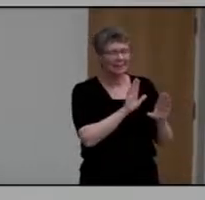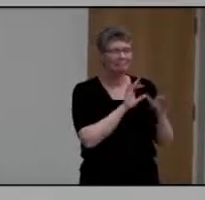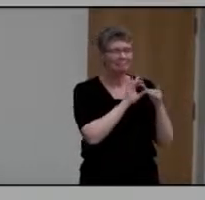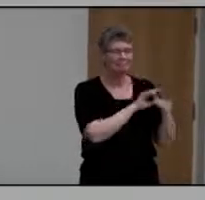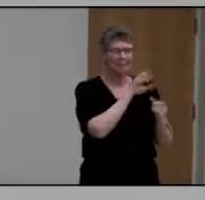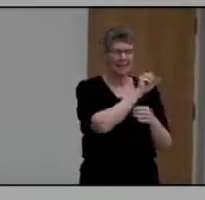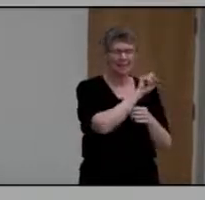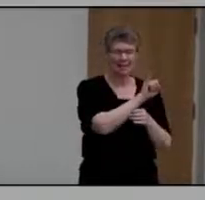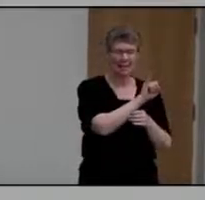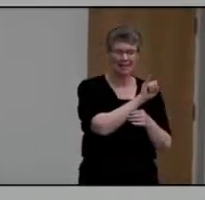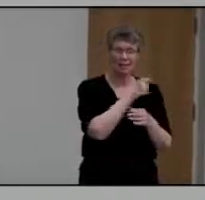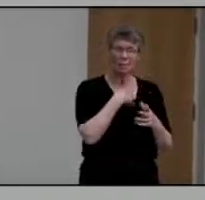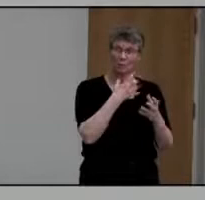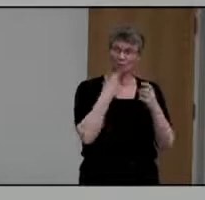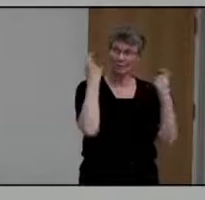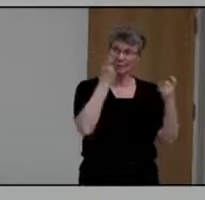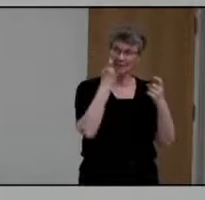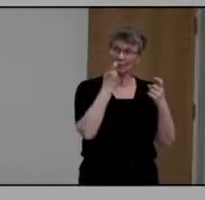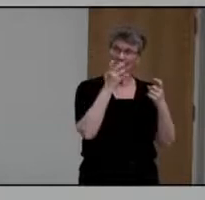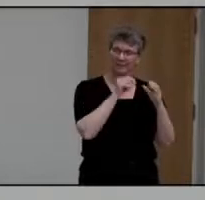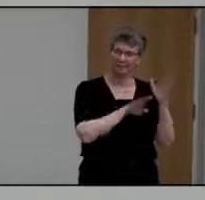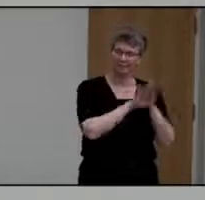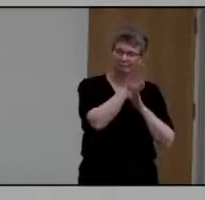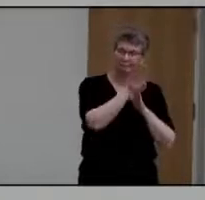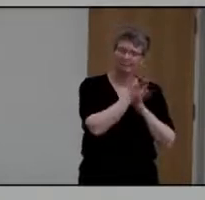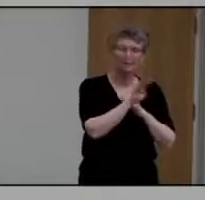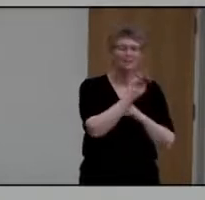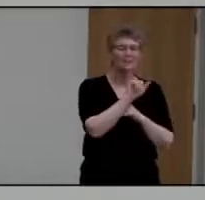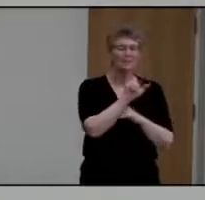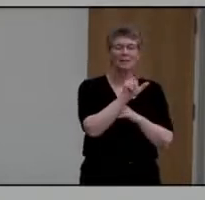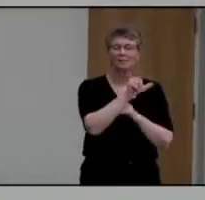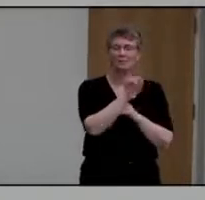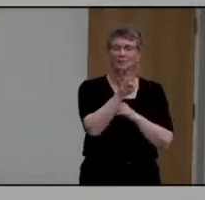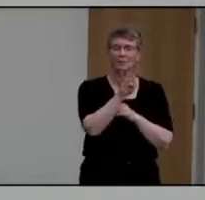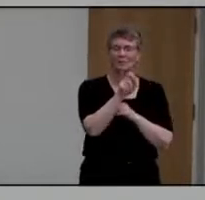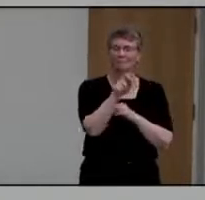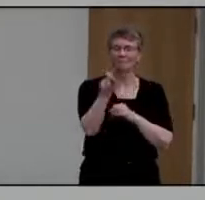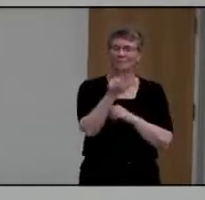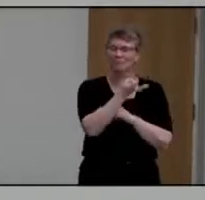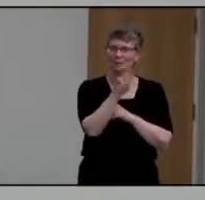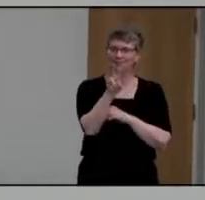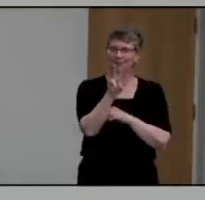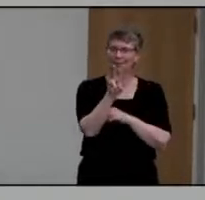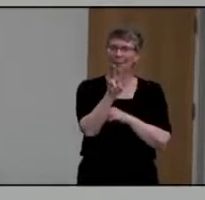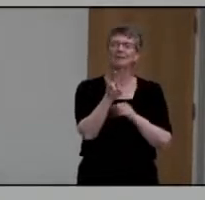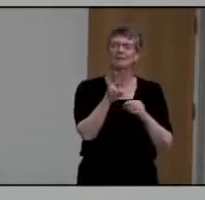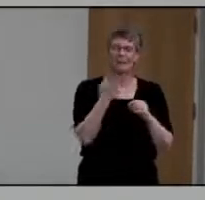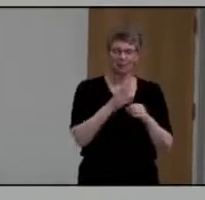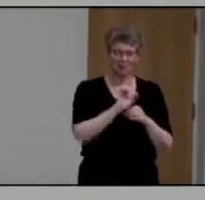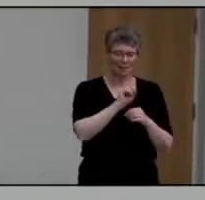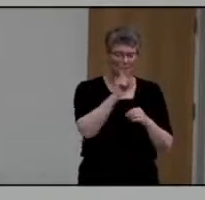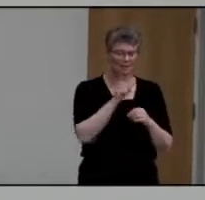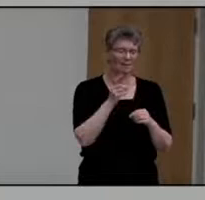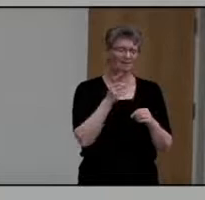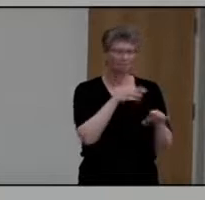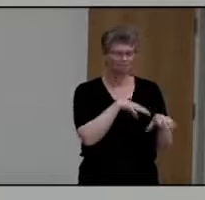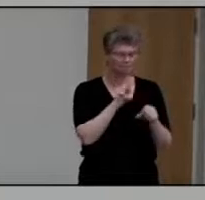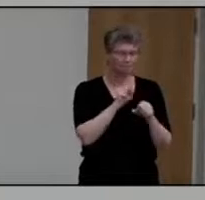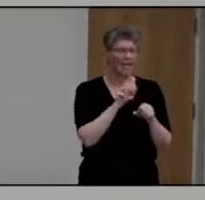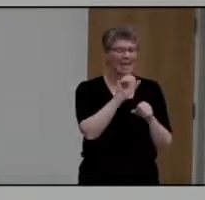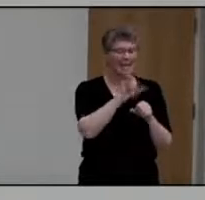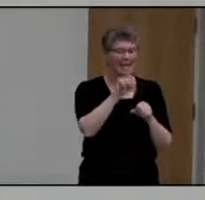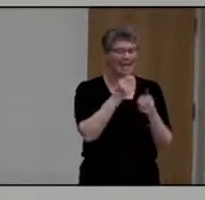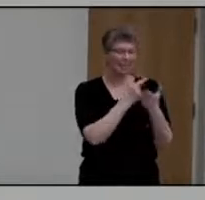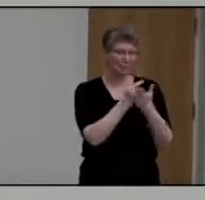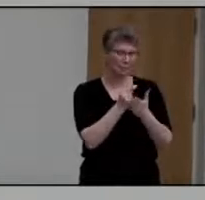that. So May 24th to 27th, we are holding AI Week here in Edmonton. You can find out more at